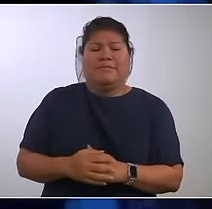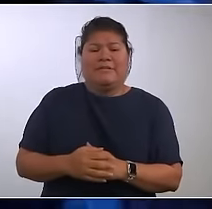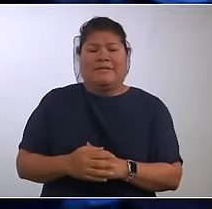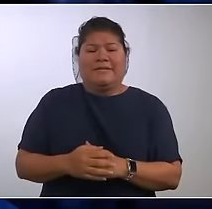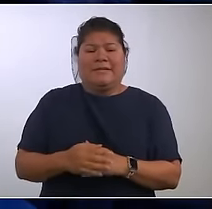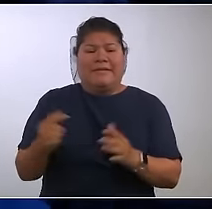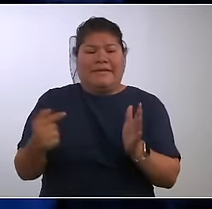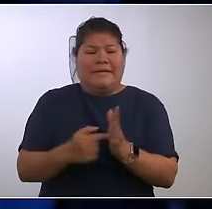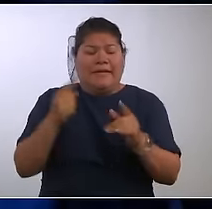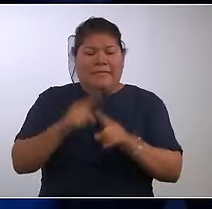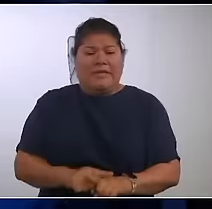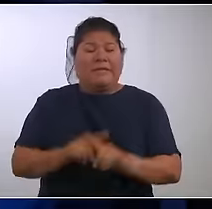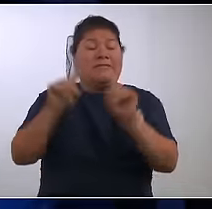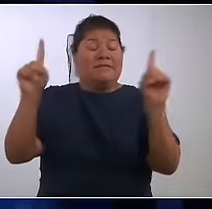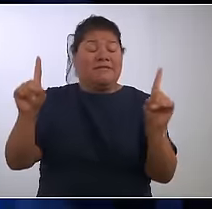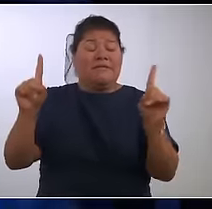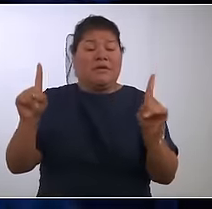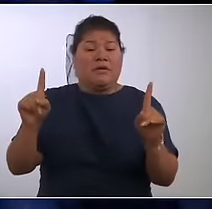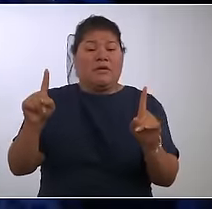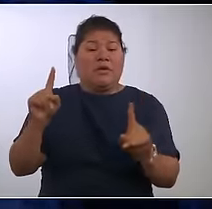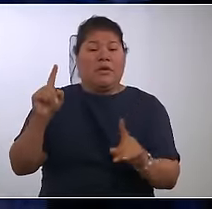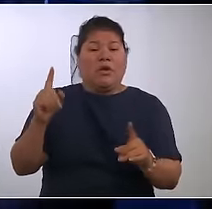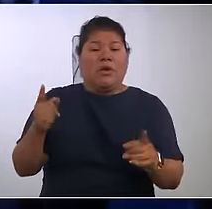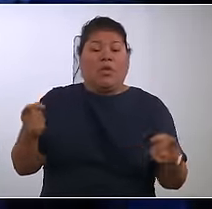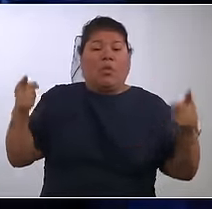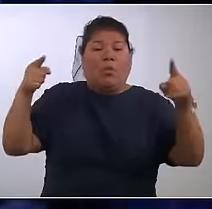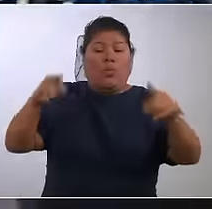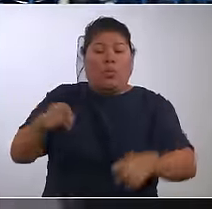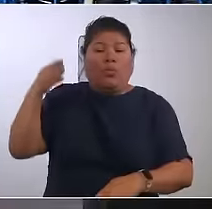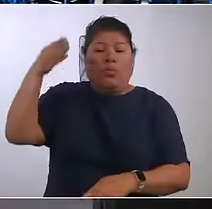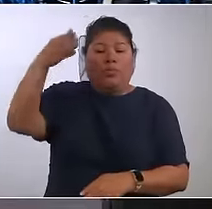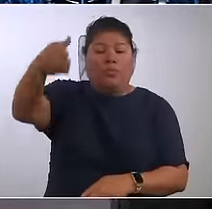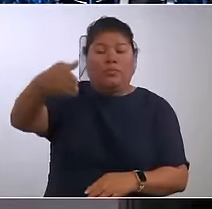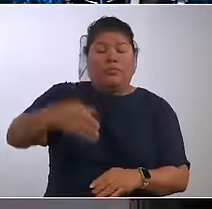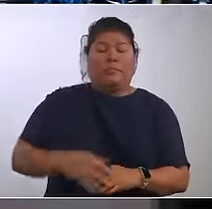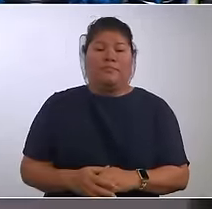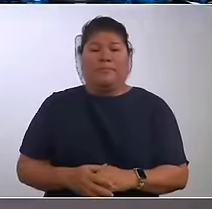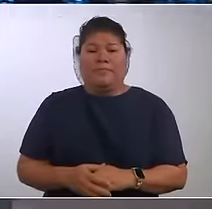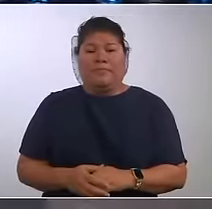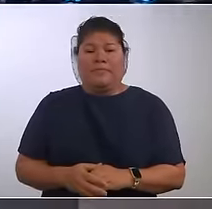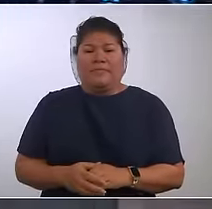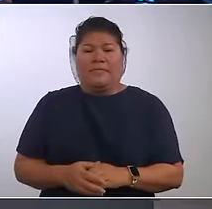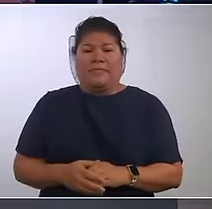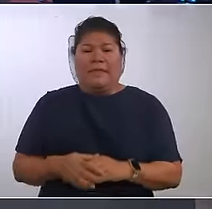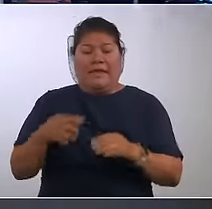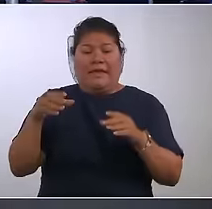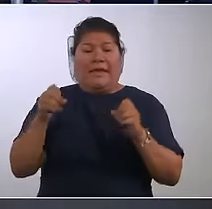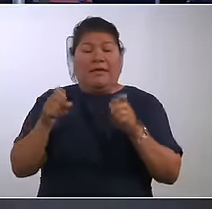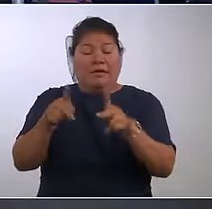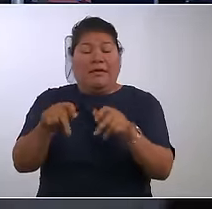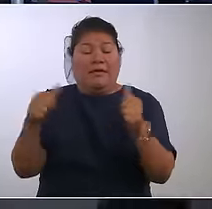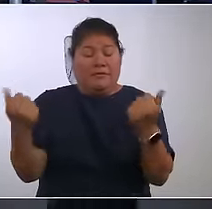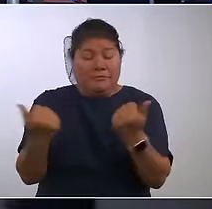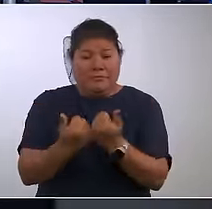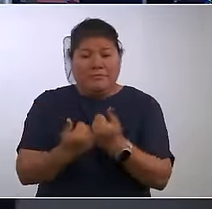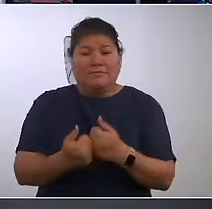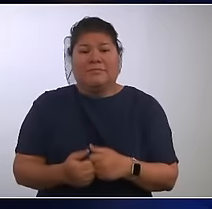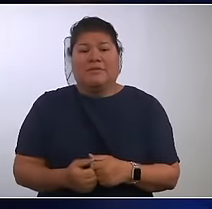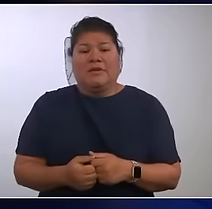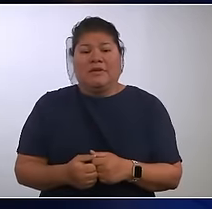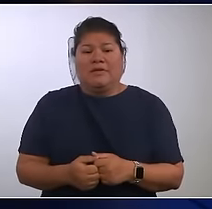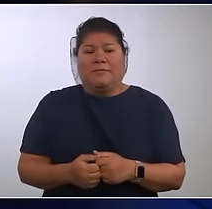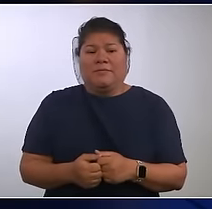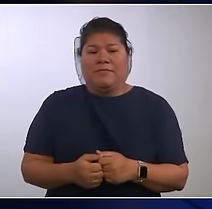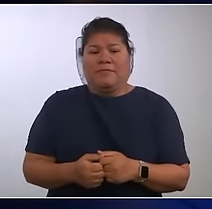algo diferente, something different, está por suceder, is about to happen, en la asamblea apostólica, in the